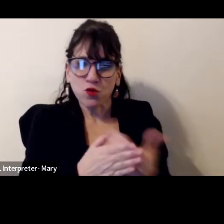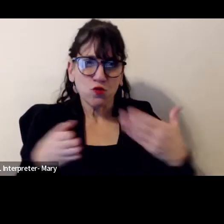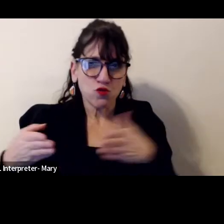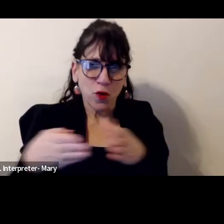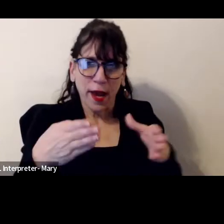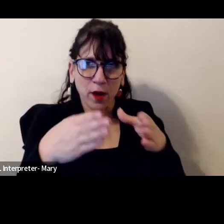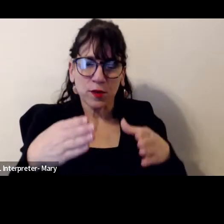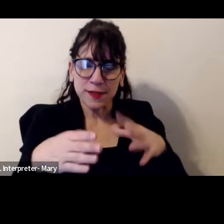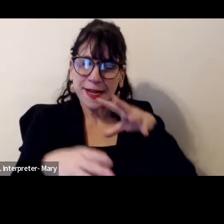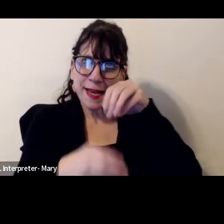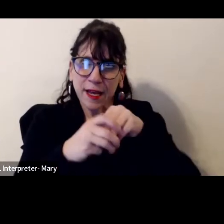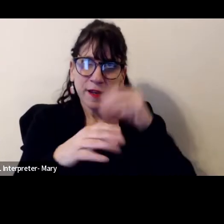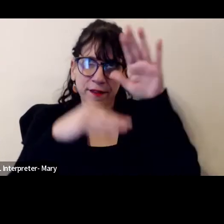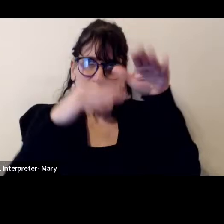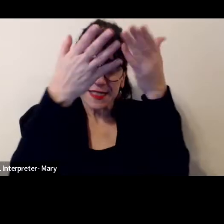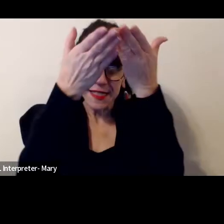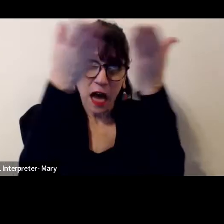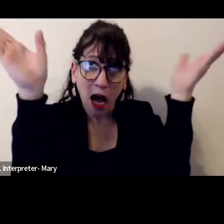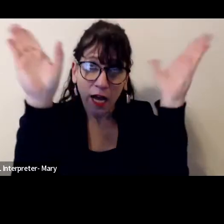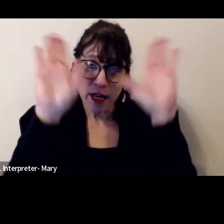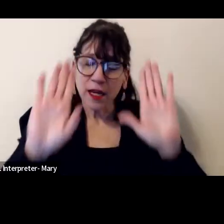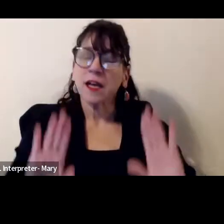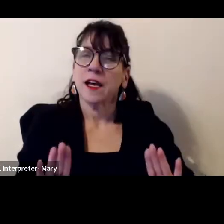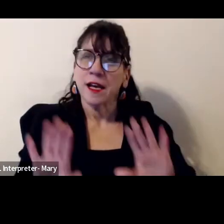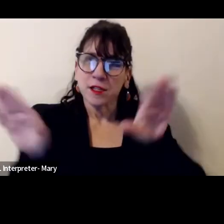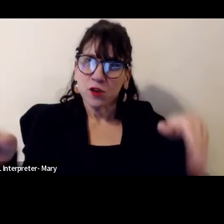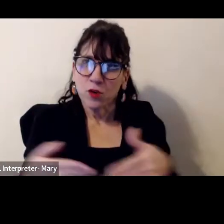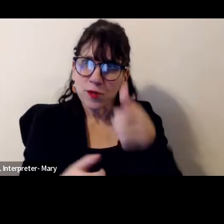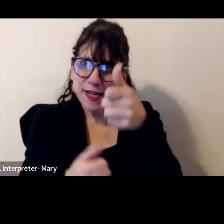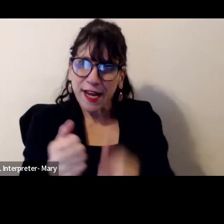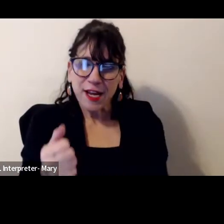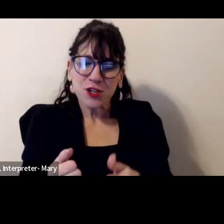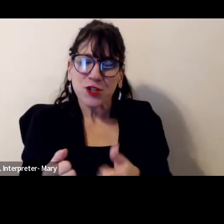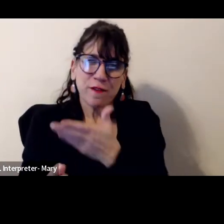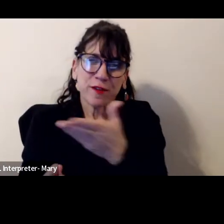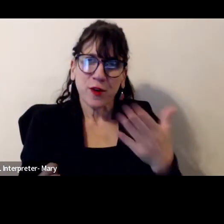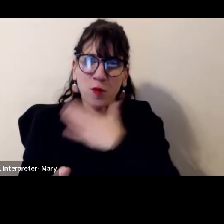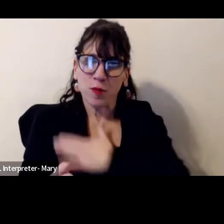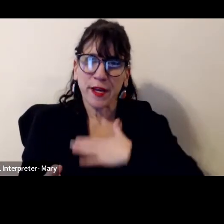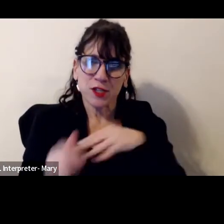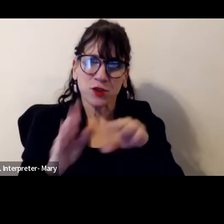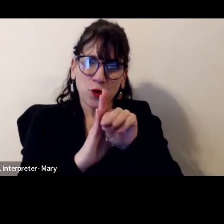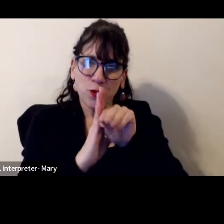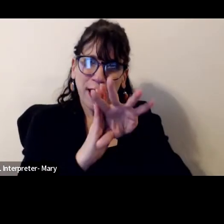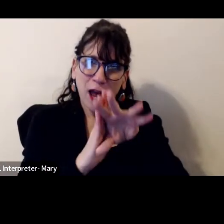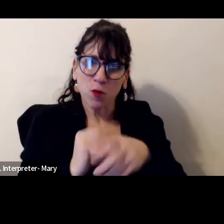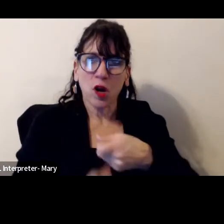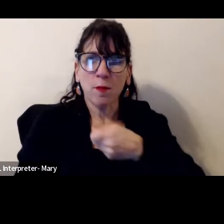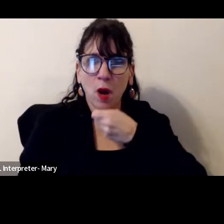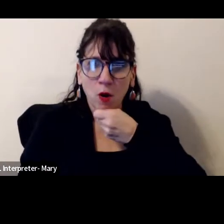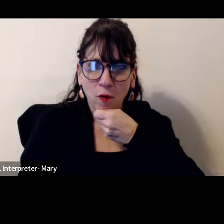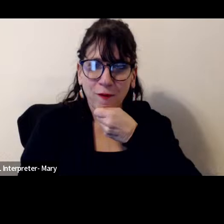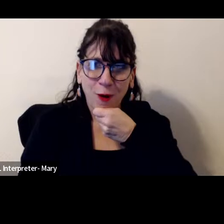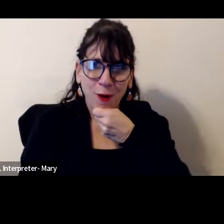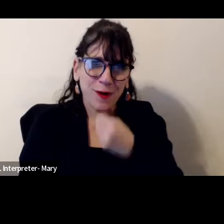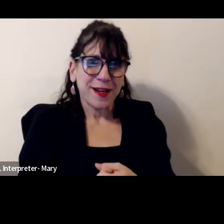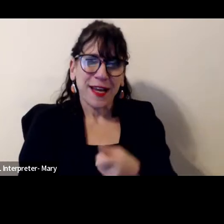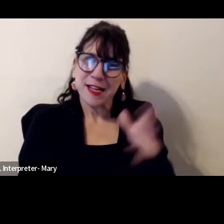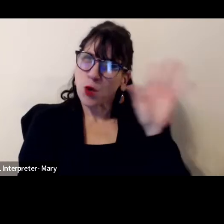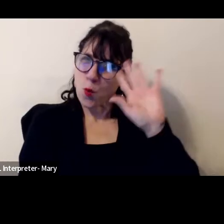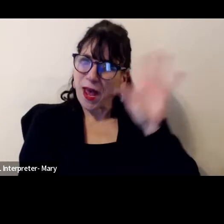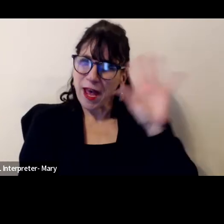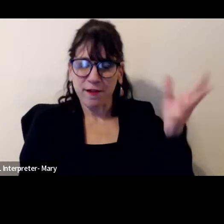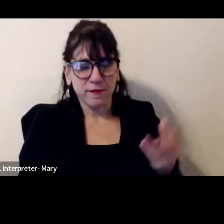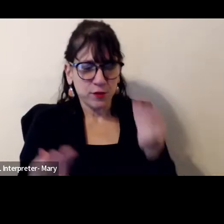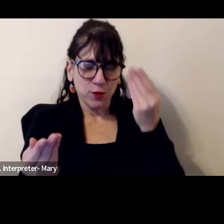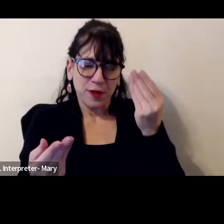skies. As I introduce each of you, please turn on your camera and mic and give us a wave to let us know